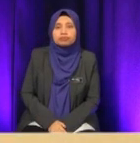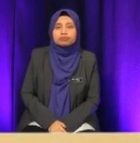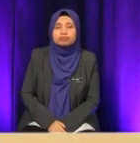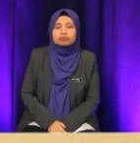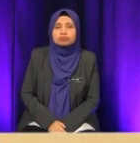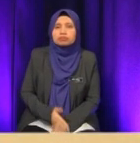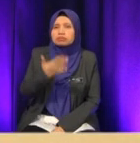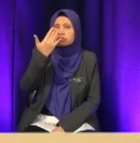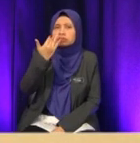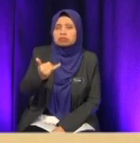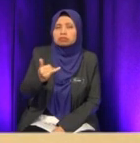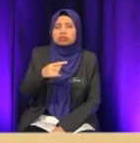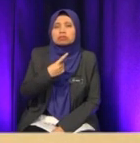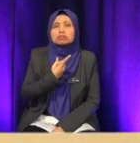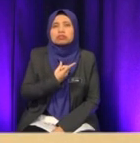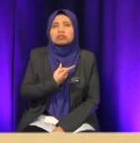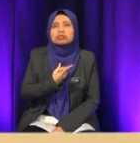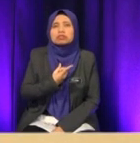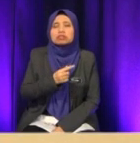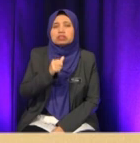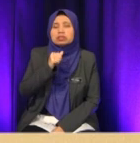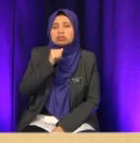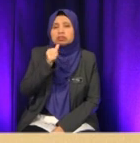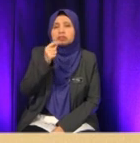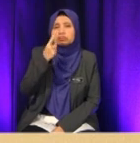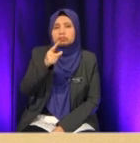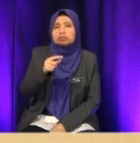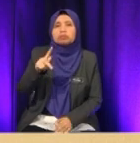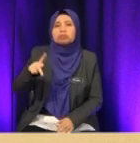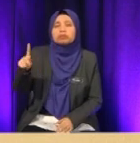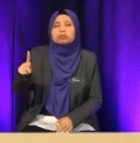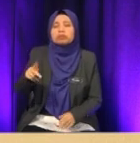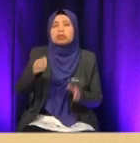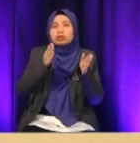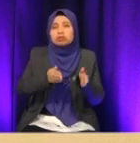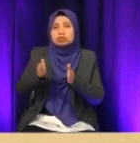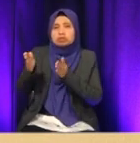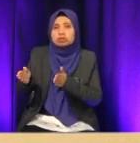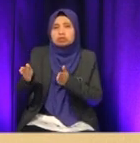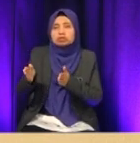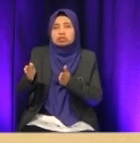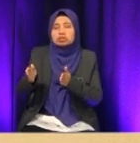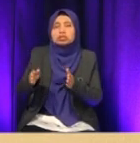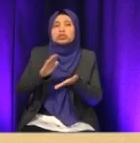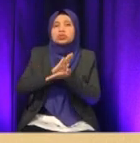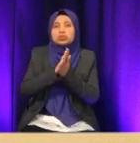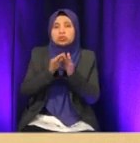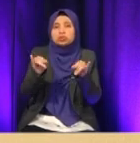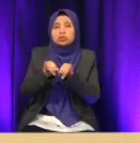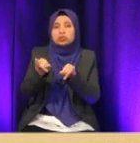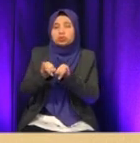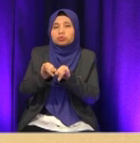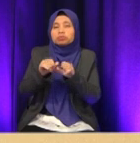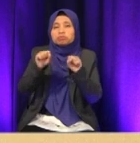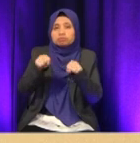Why not give Good Gym a try? Not only could you help local people and organizations, but you could also help yourself by keeping